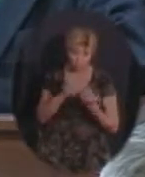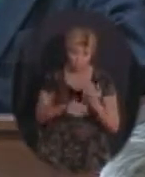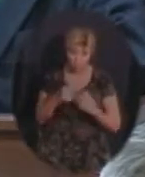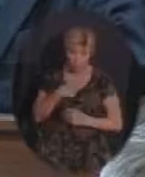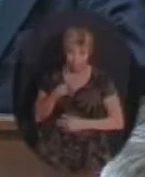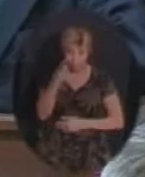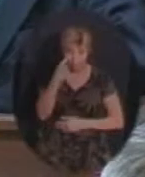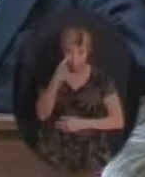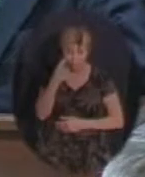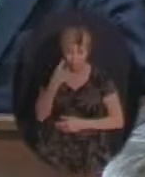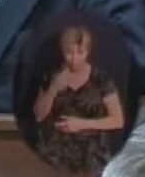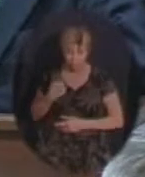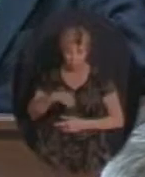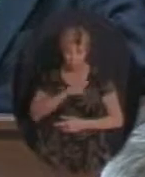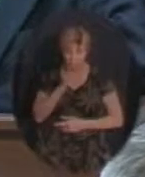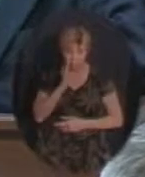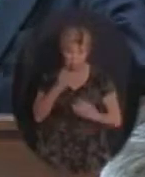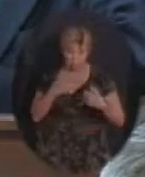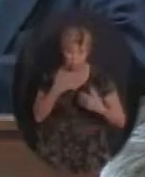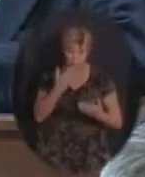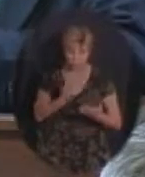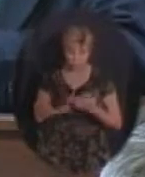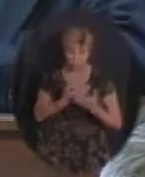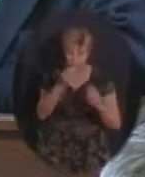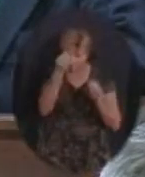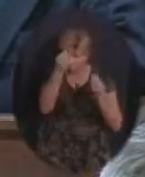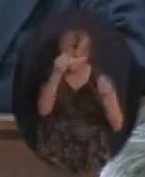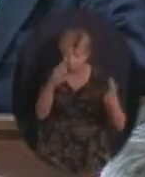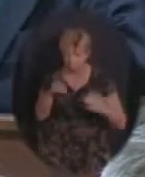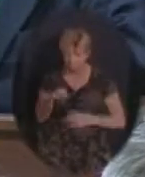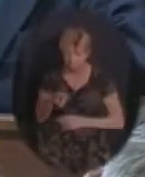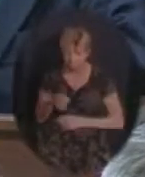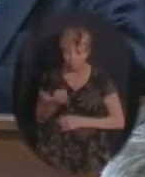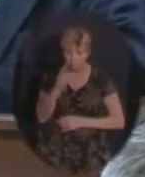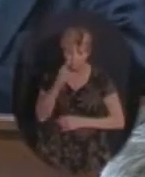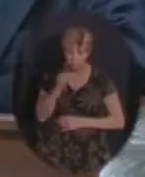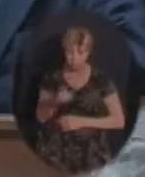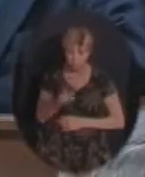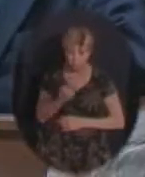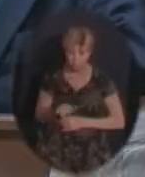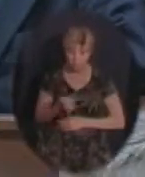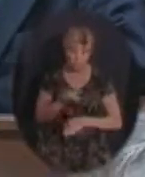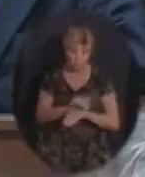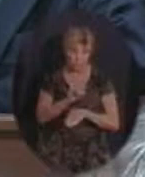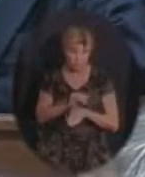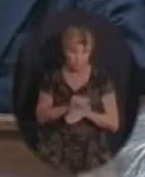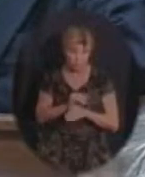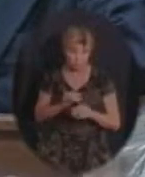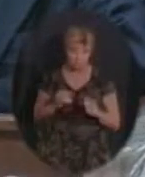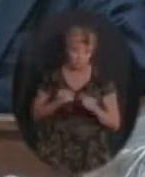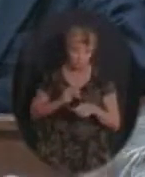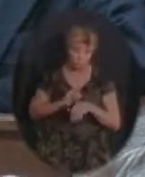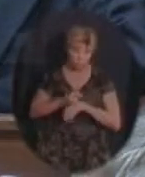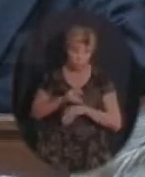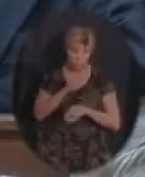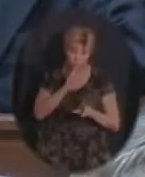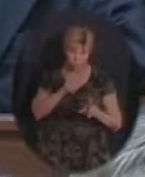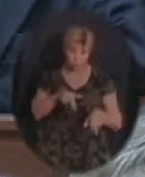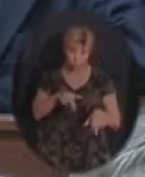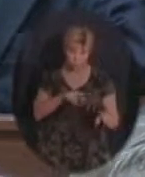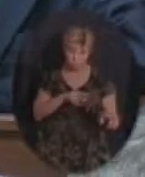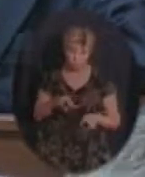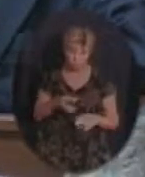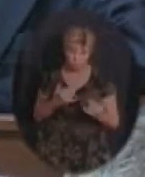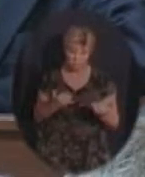and I have a preliminary draft here is all, but we want to really outline that for you so you can have all that information available to you for your